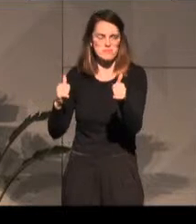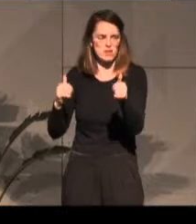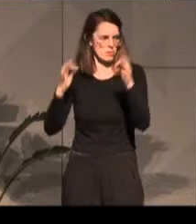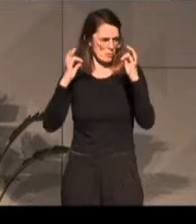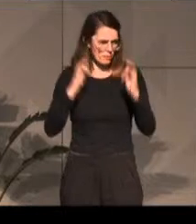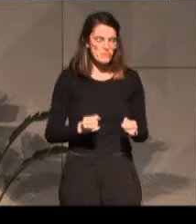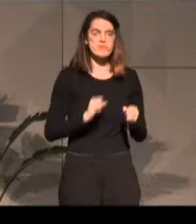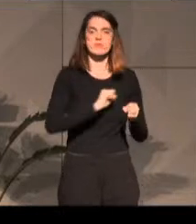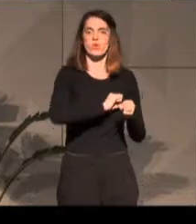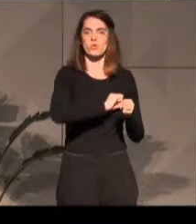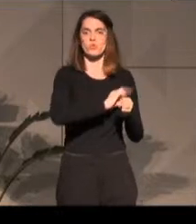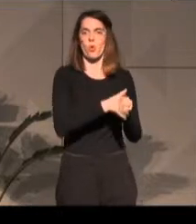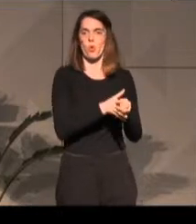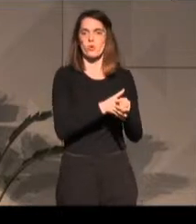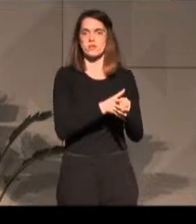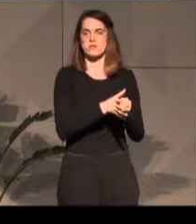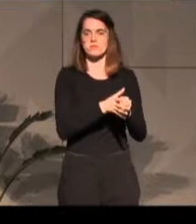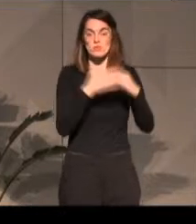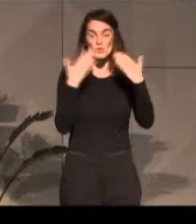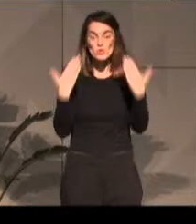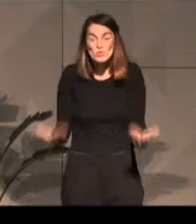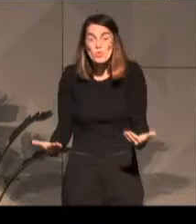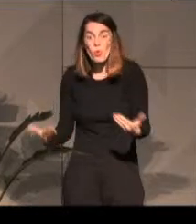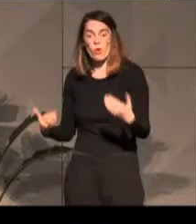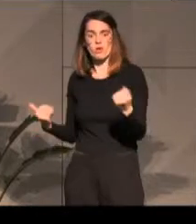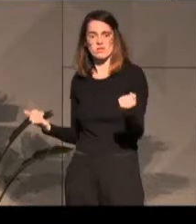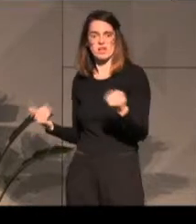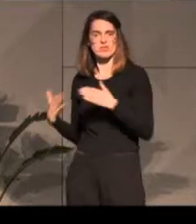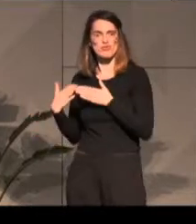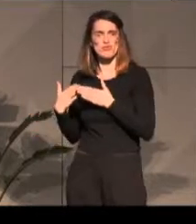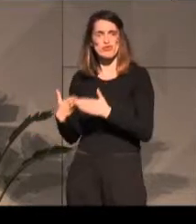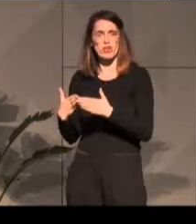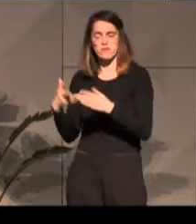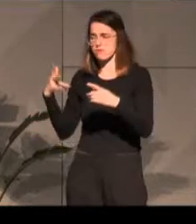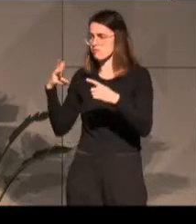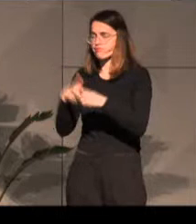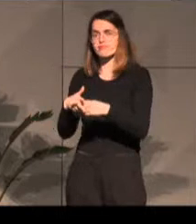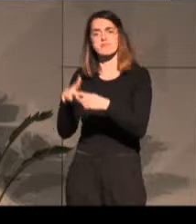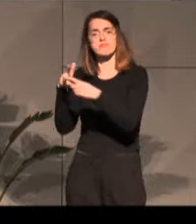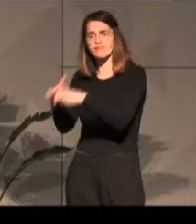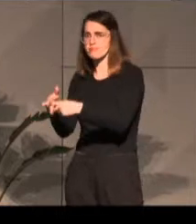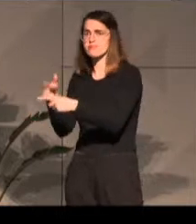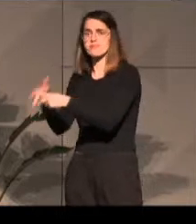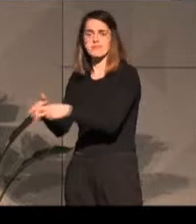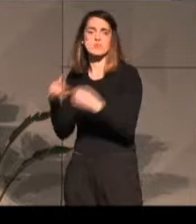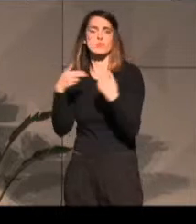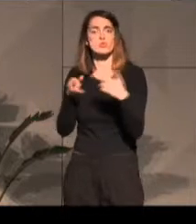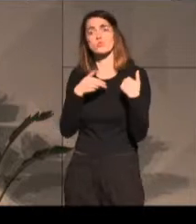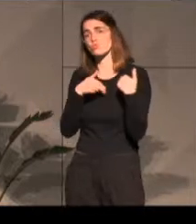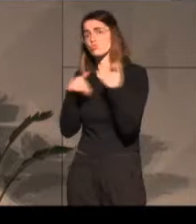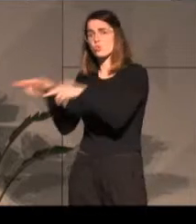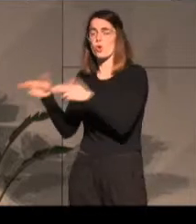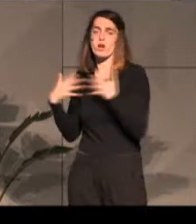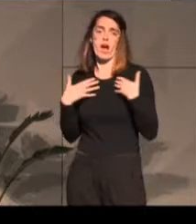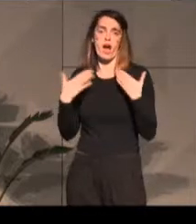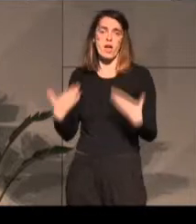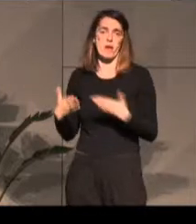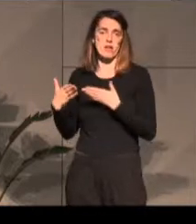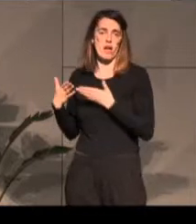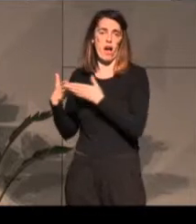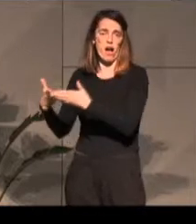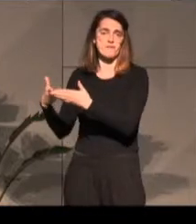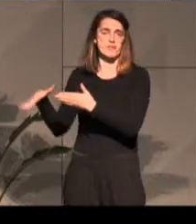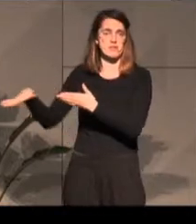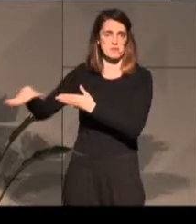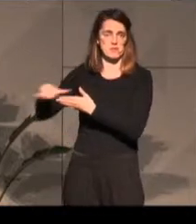supply us with fuel. And now Corona came about. Nothing worked anymore. The ships had to go back to the